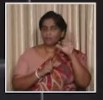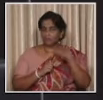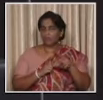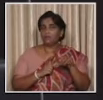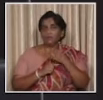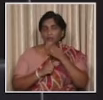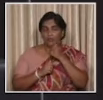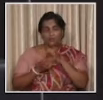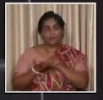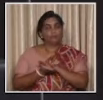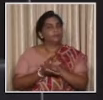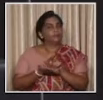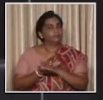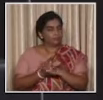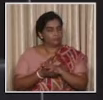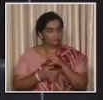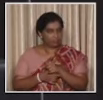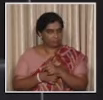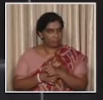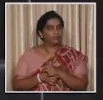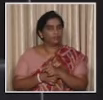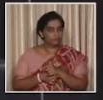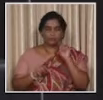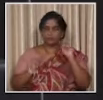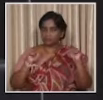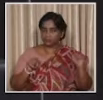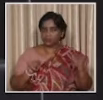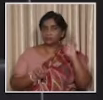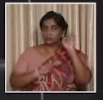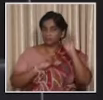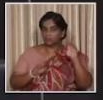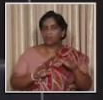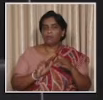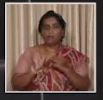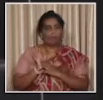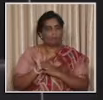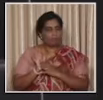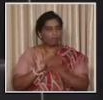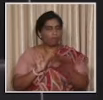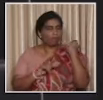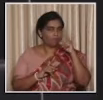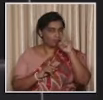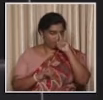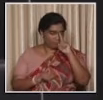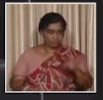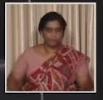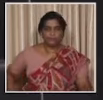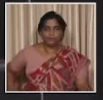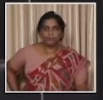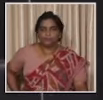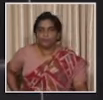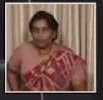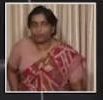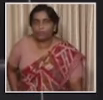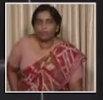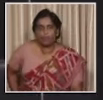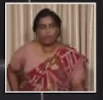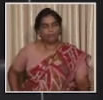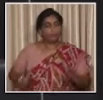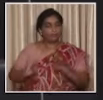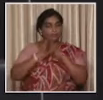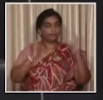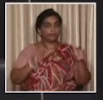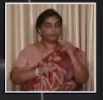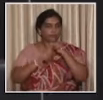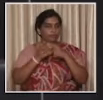Now to Mutur, last week, they had sent a large amount of chemicals which